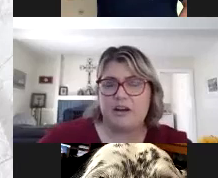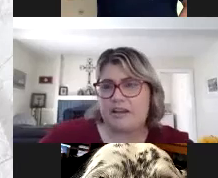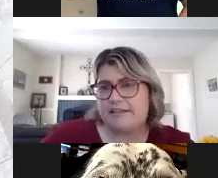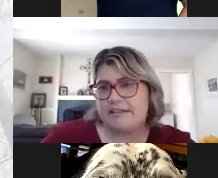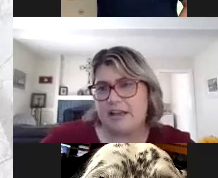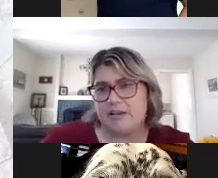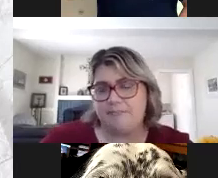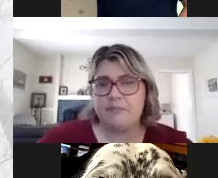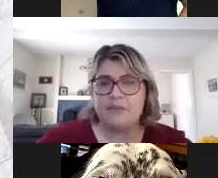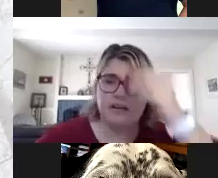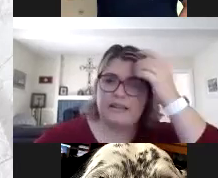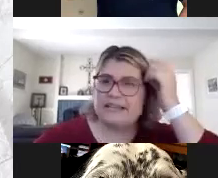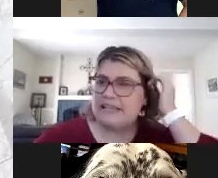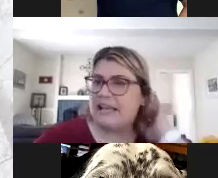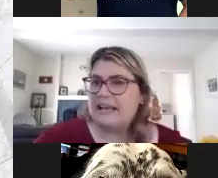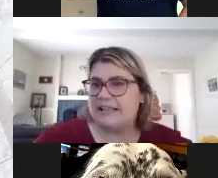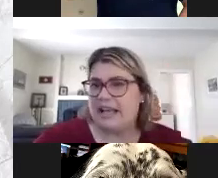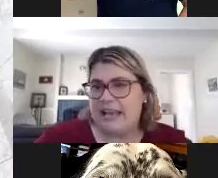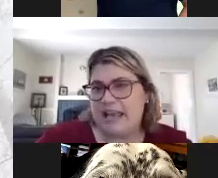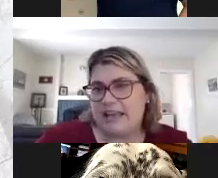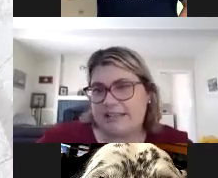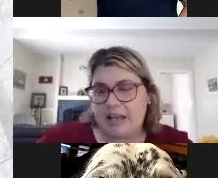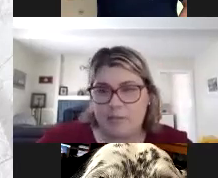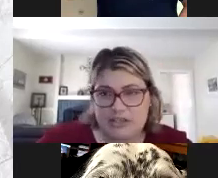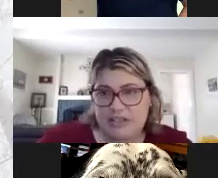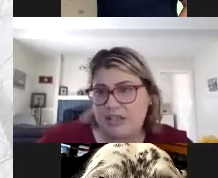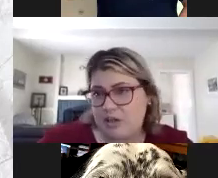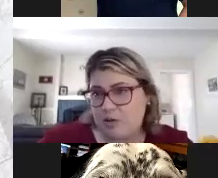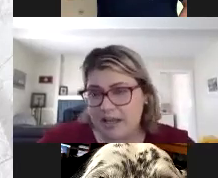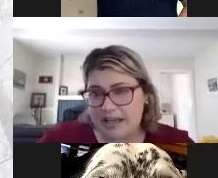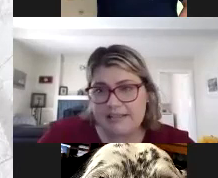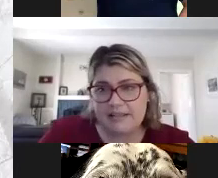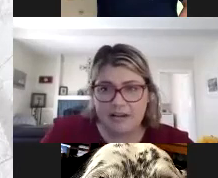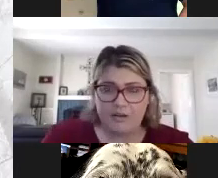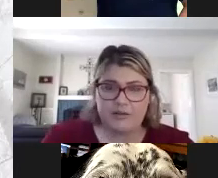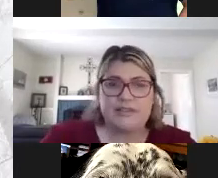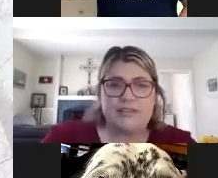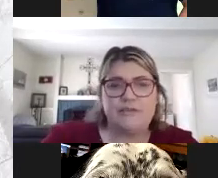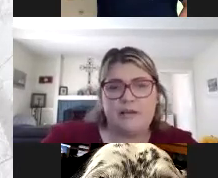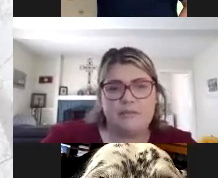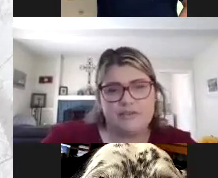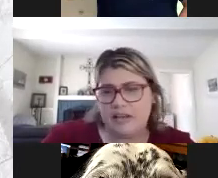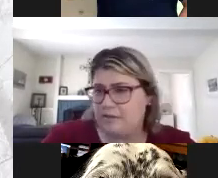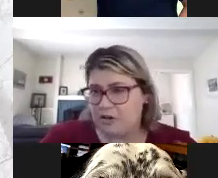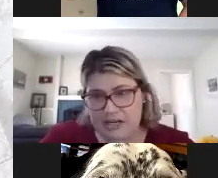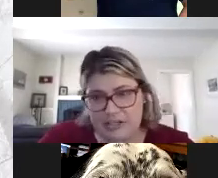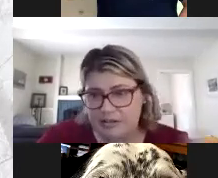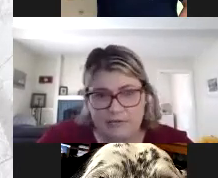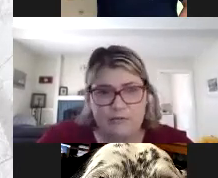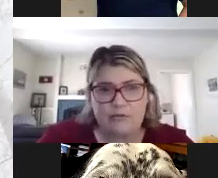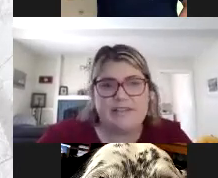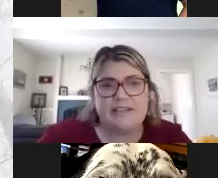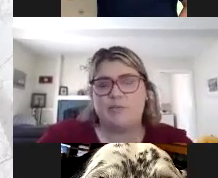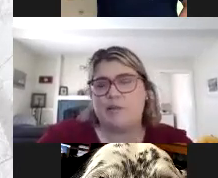African Americans, Latinx, LGBTQ+, all sorts of, there's